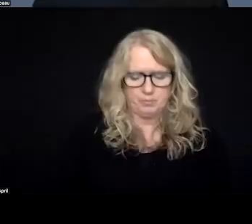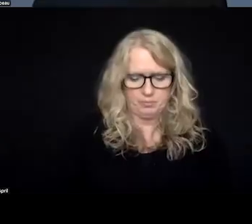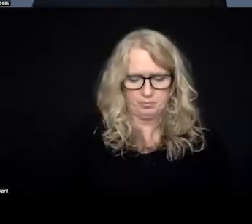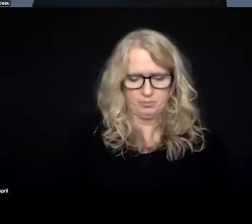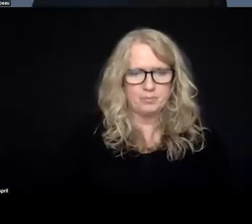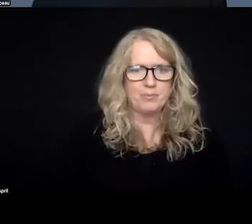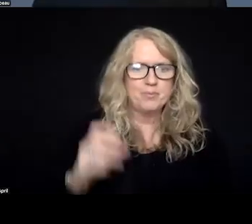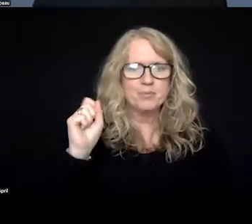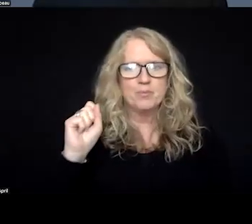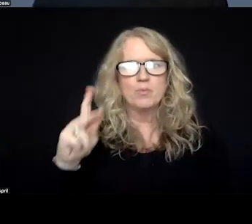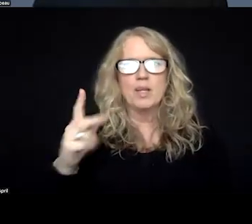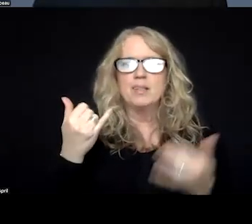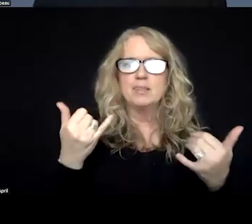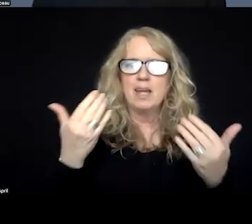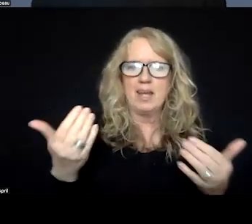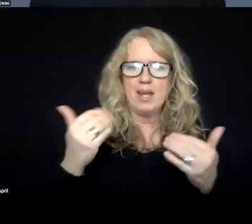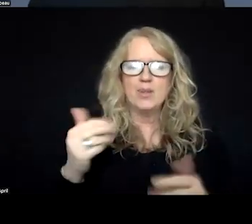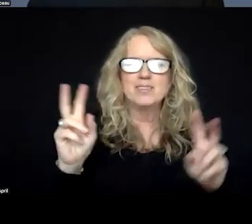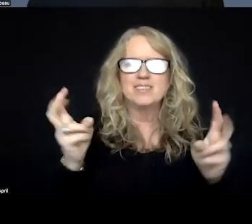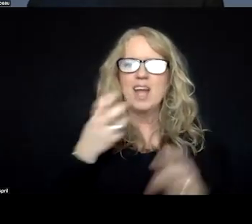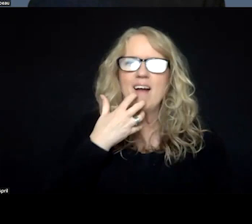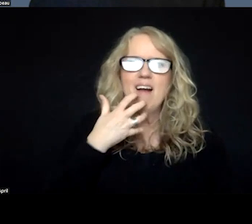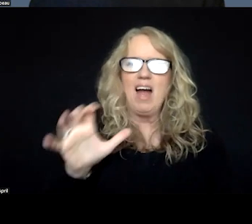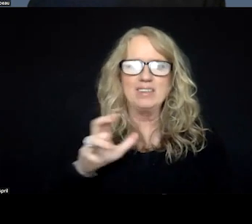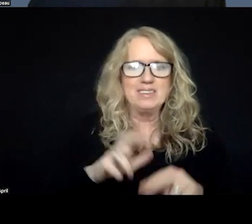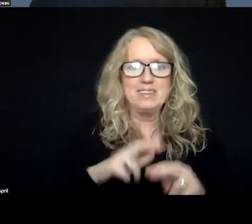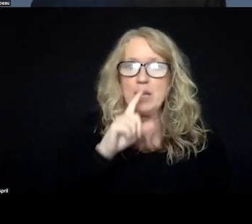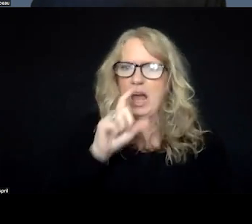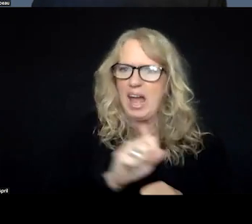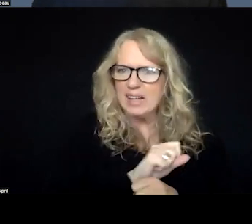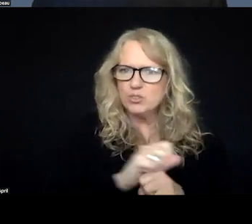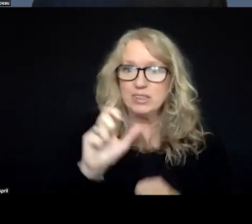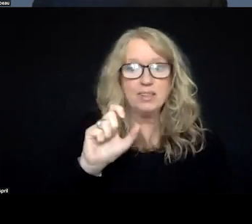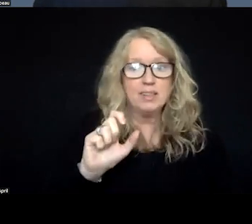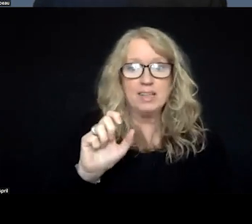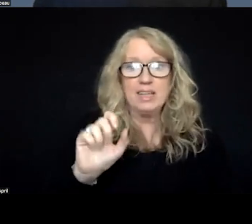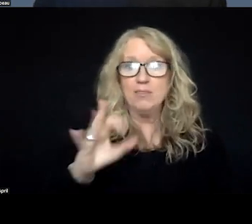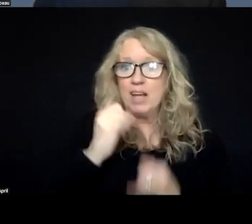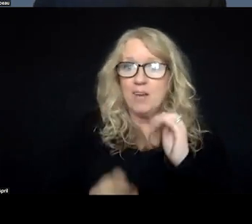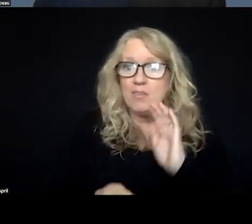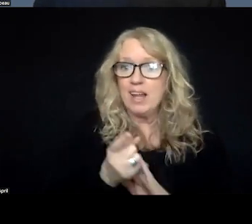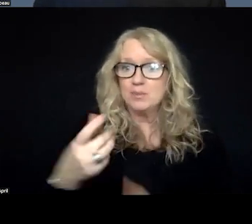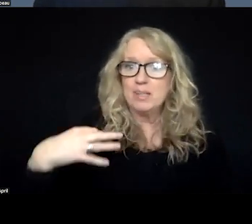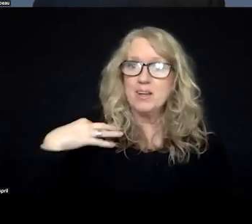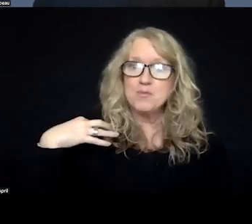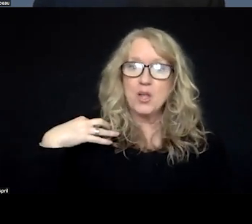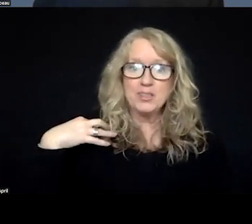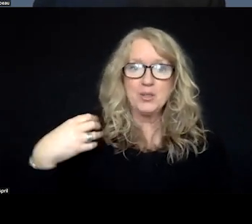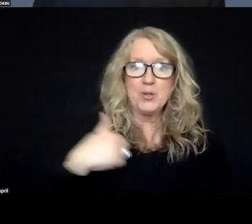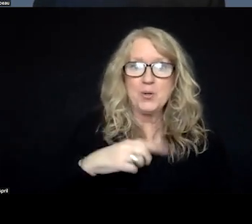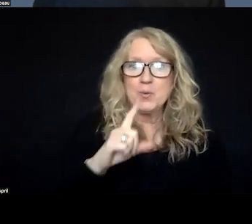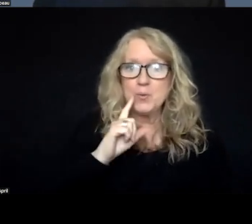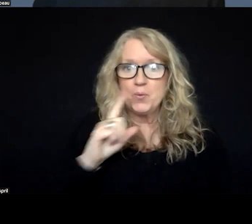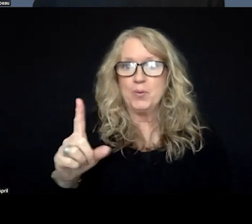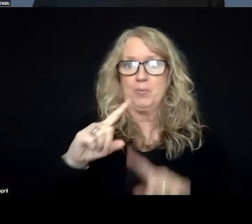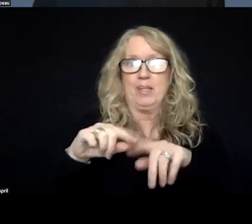All right, now on to the hot seat. We actually don't have, unless we have a quick volunteer, if anyone would like to go, we're actually going to lean